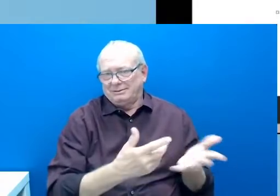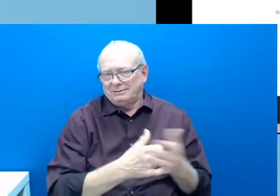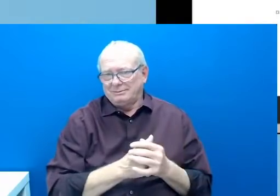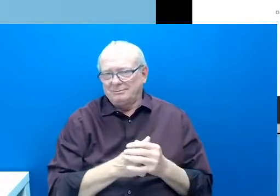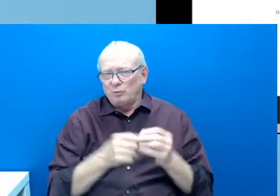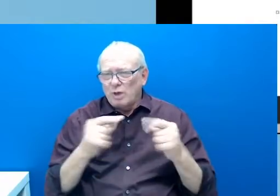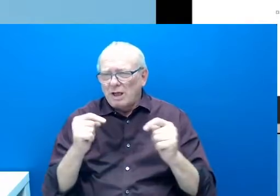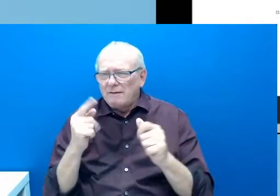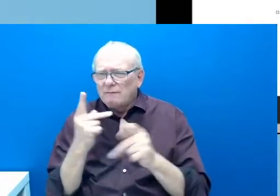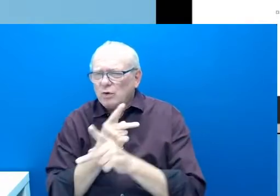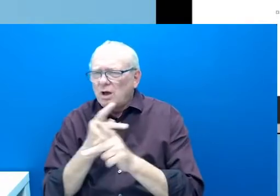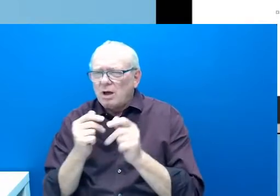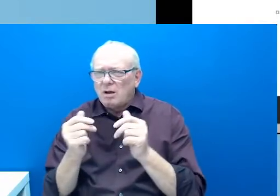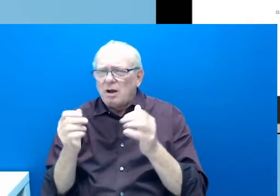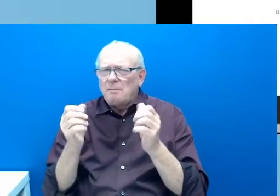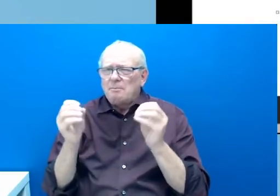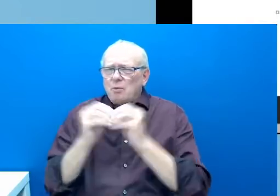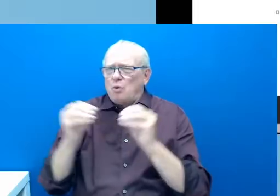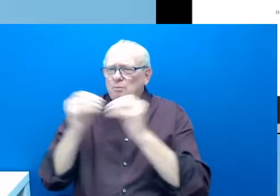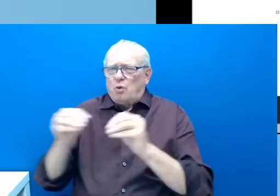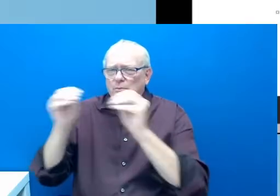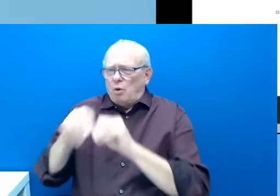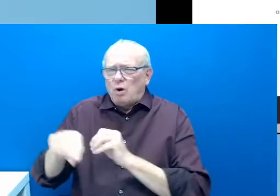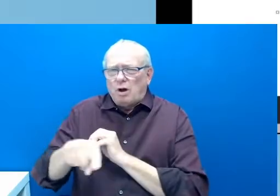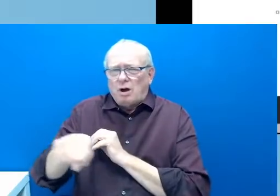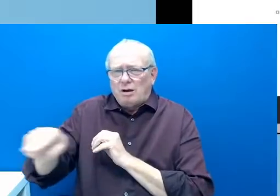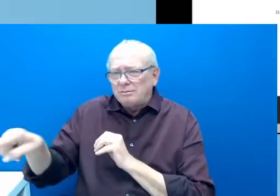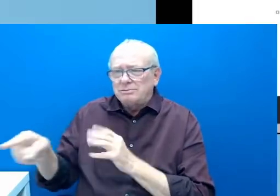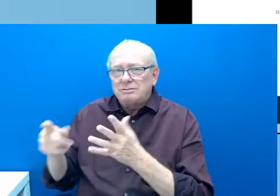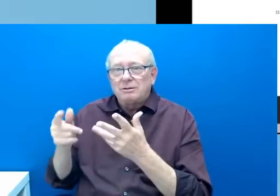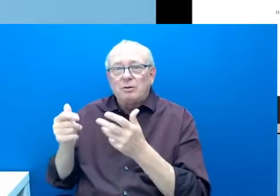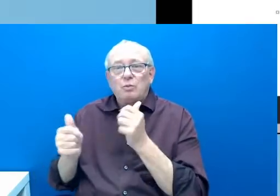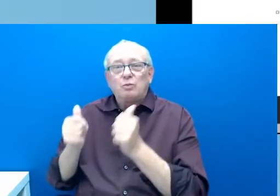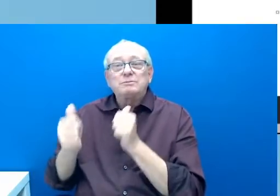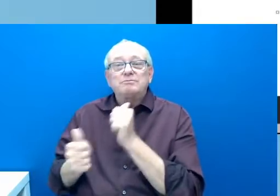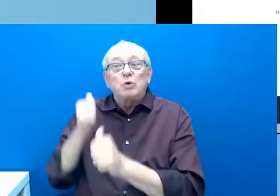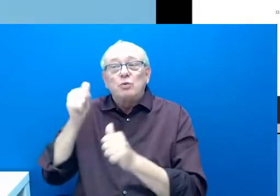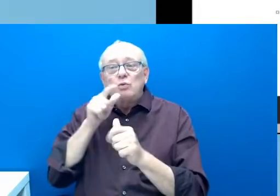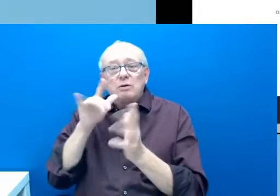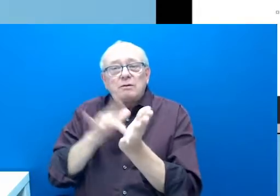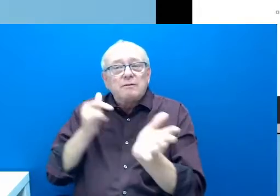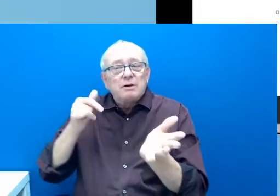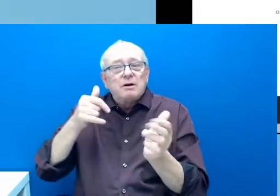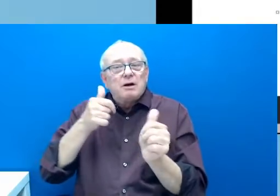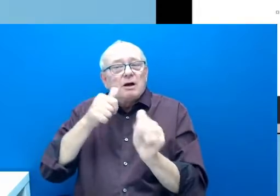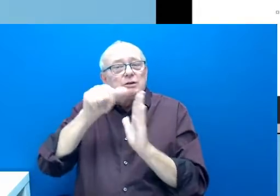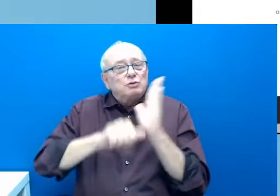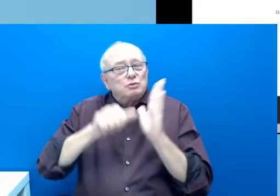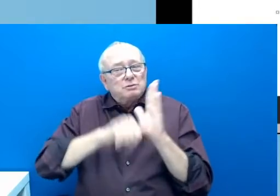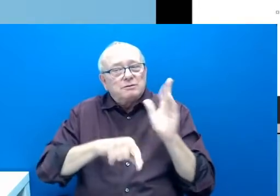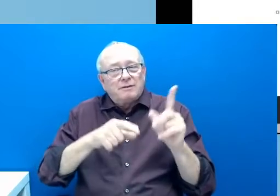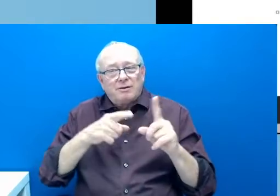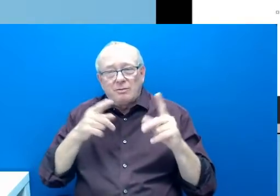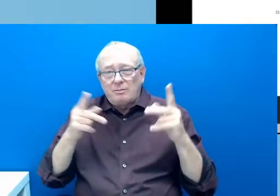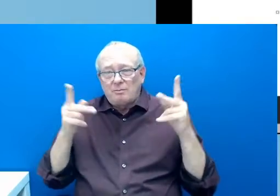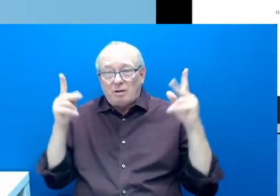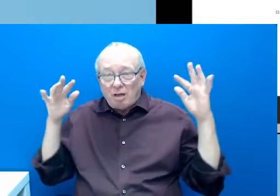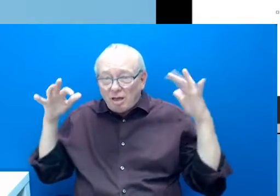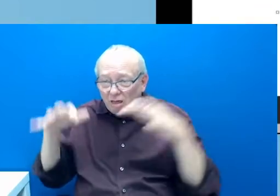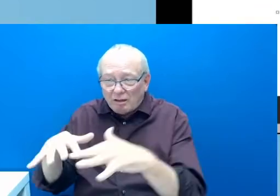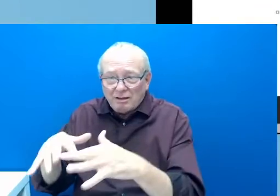benefit the most from surgery and trying to hopefully prevent people being harmed from having to wait for